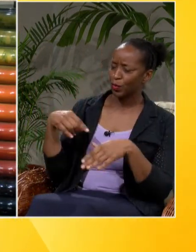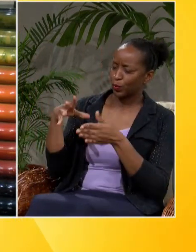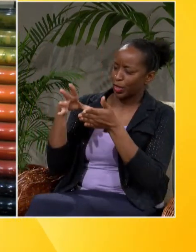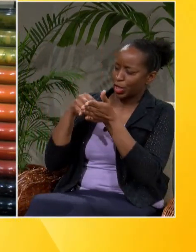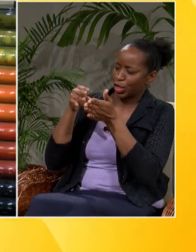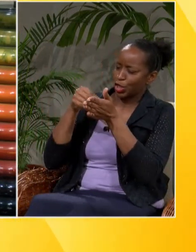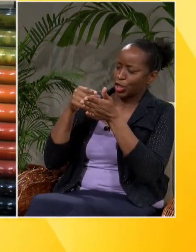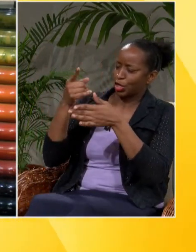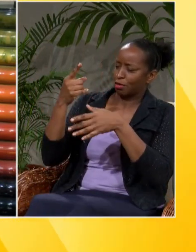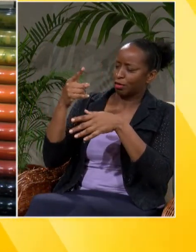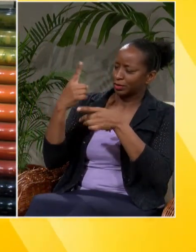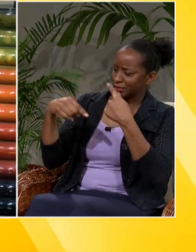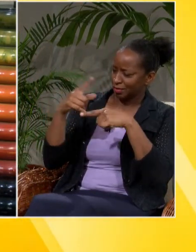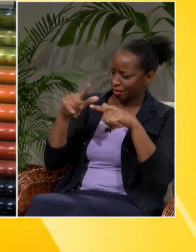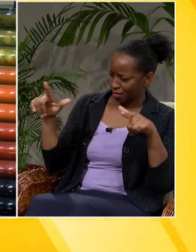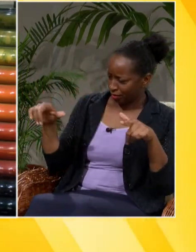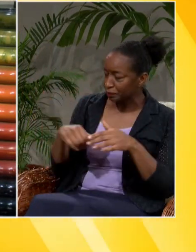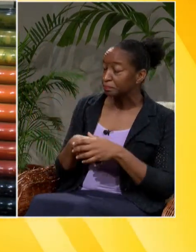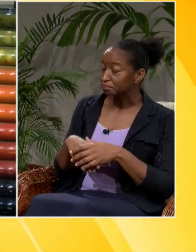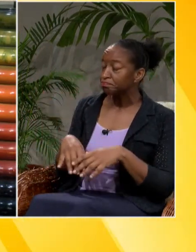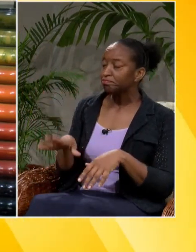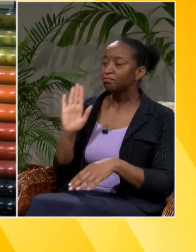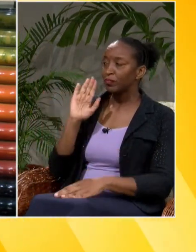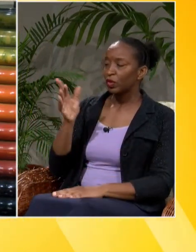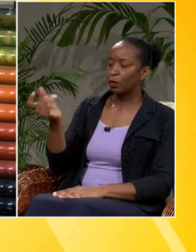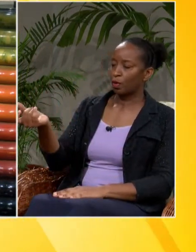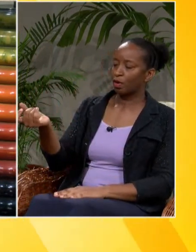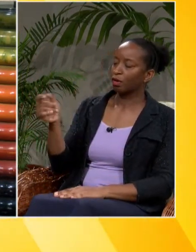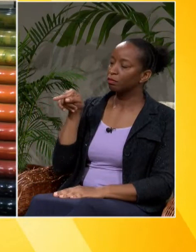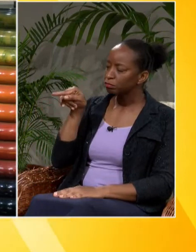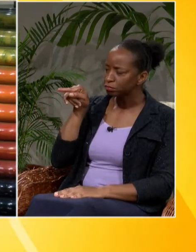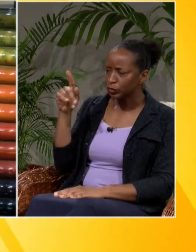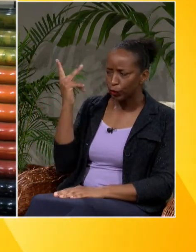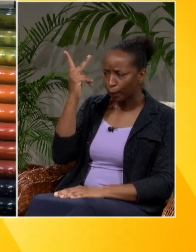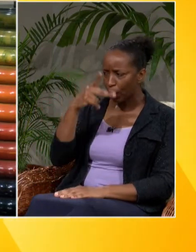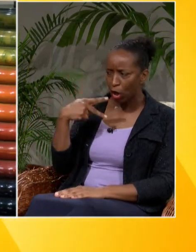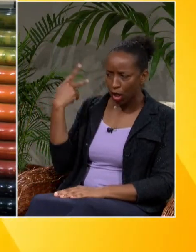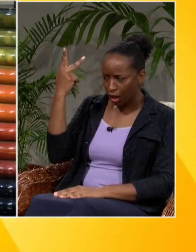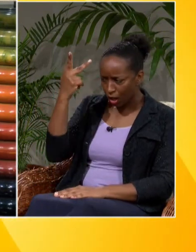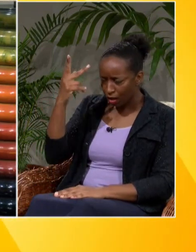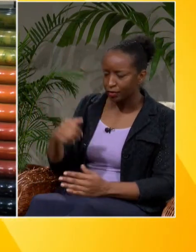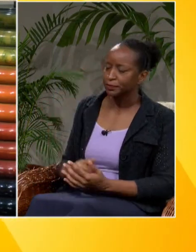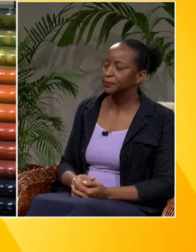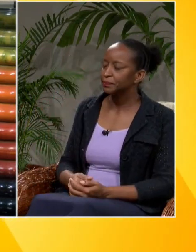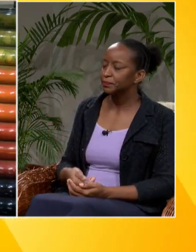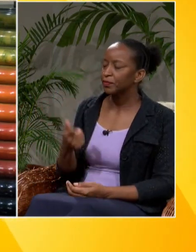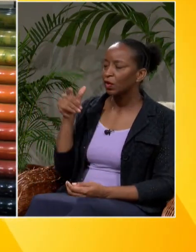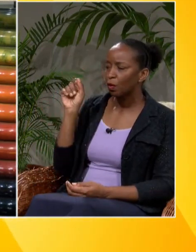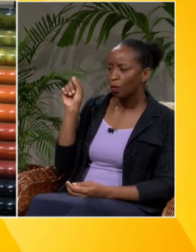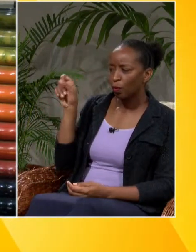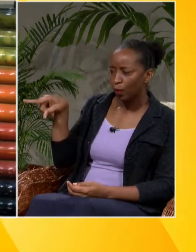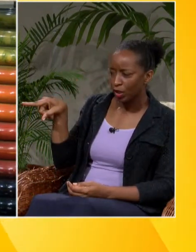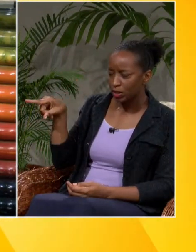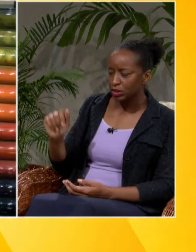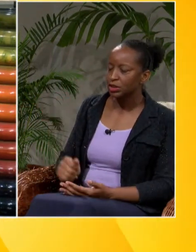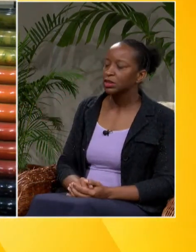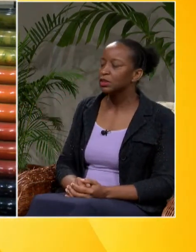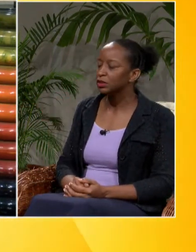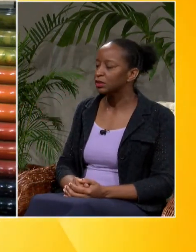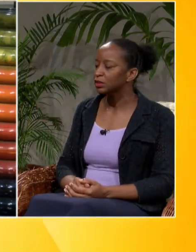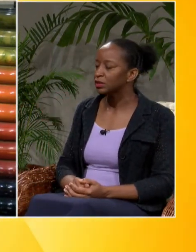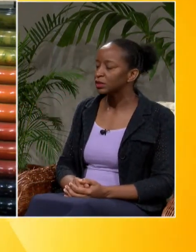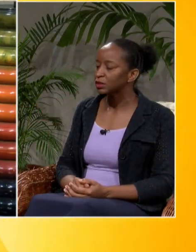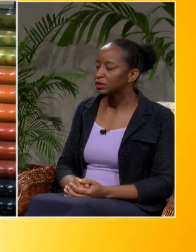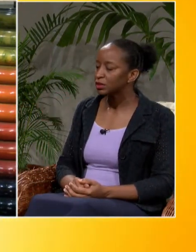very, very important. And before we go, Paula, I think it's important for you to share with us why you